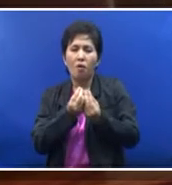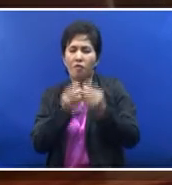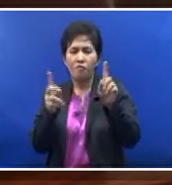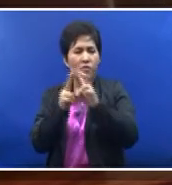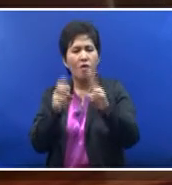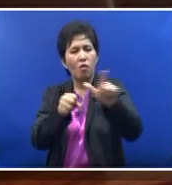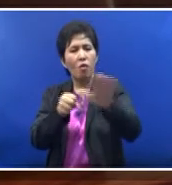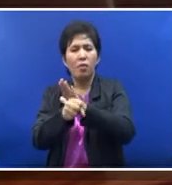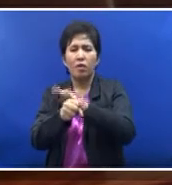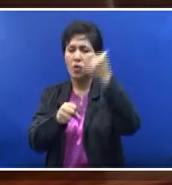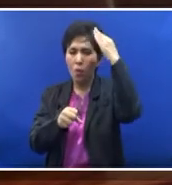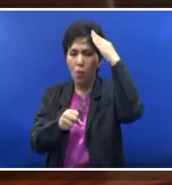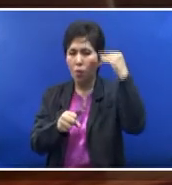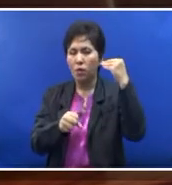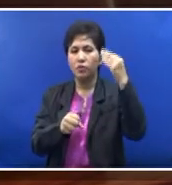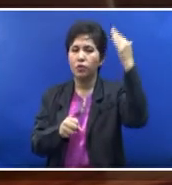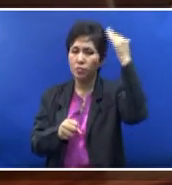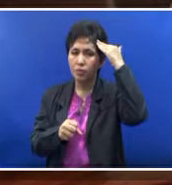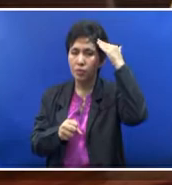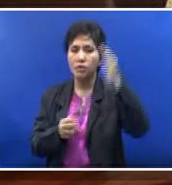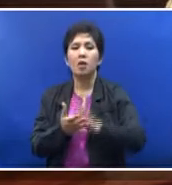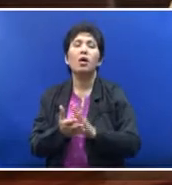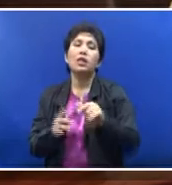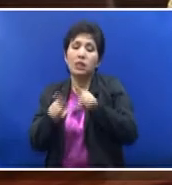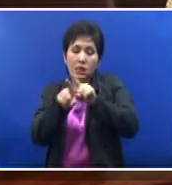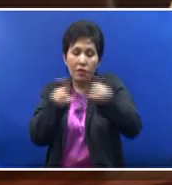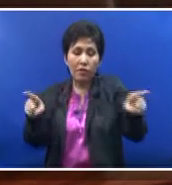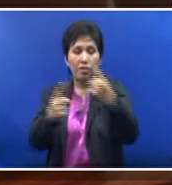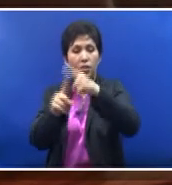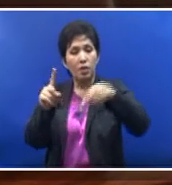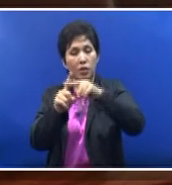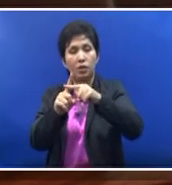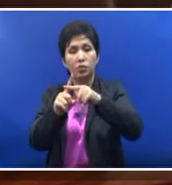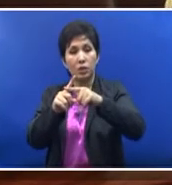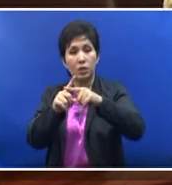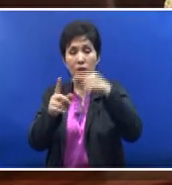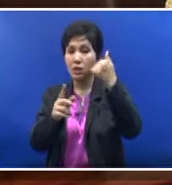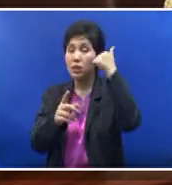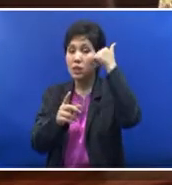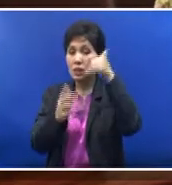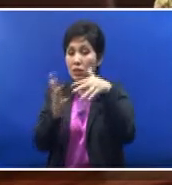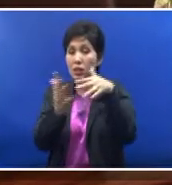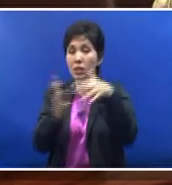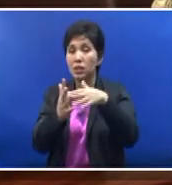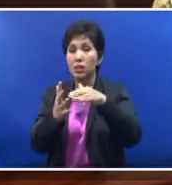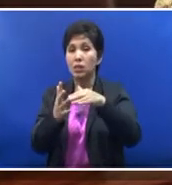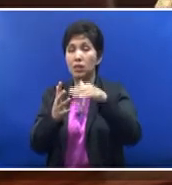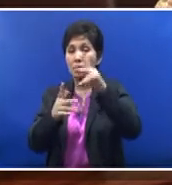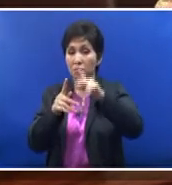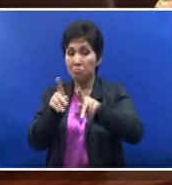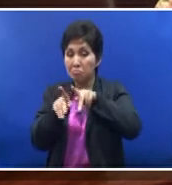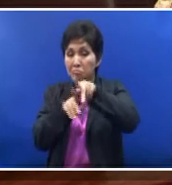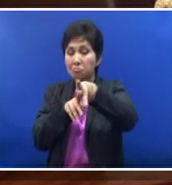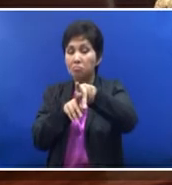range of knowledge. Okay, it is different. When you study psychology, you also say that you study about man, about